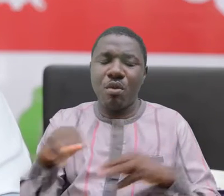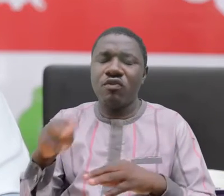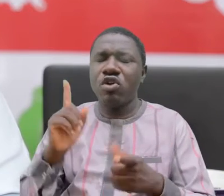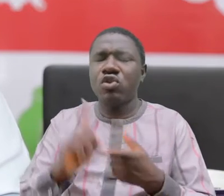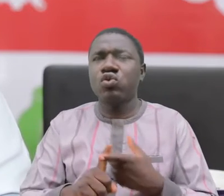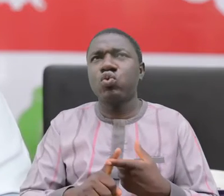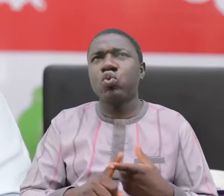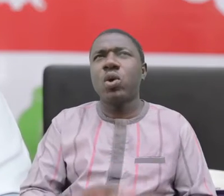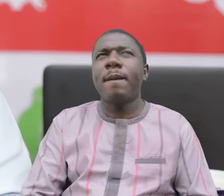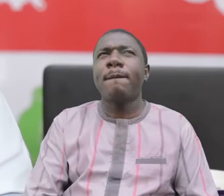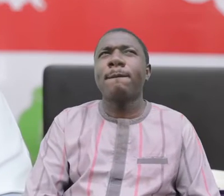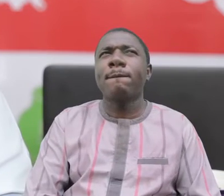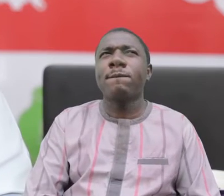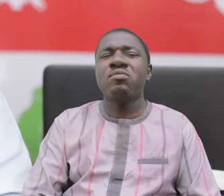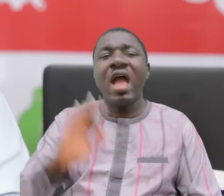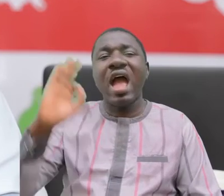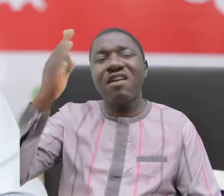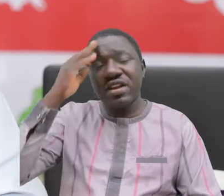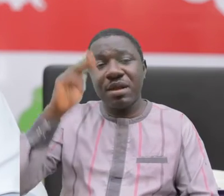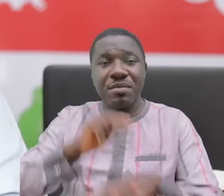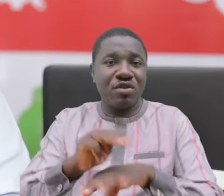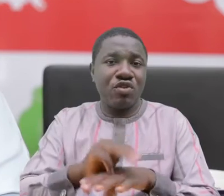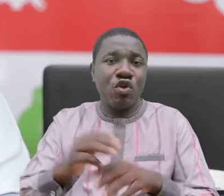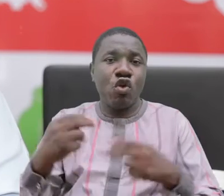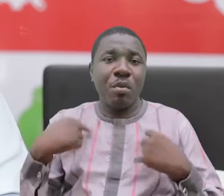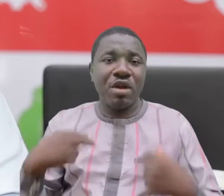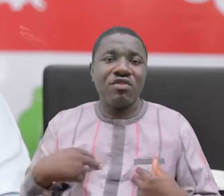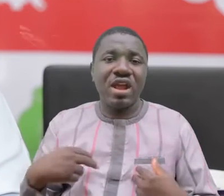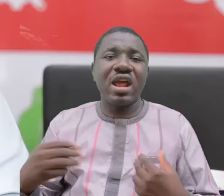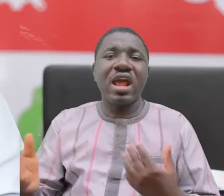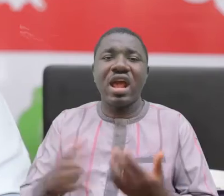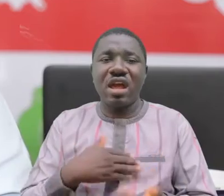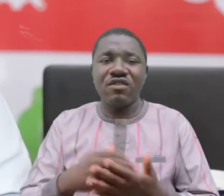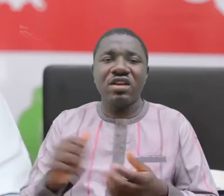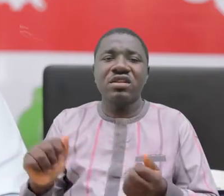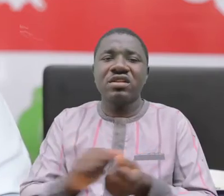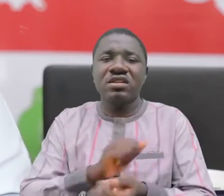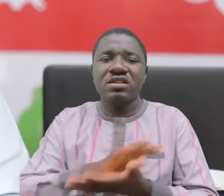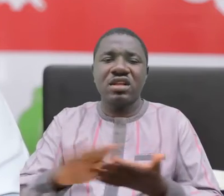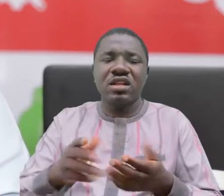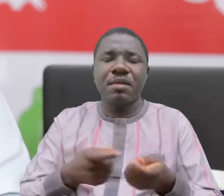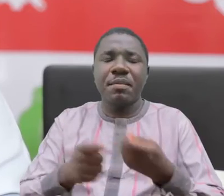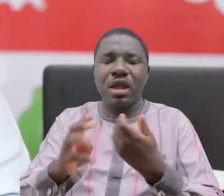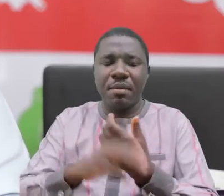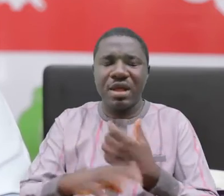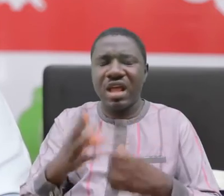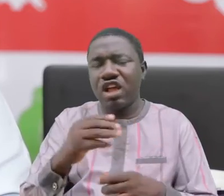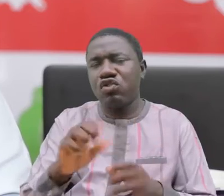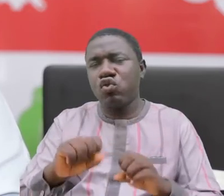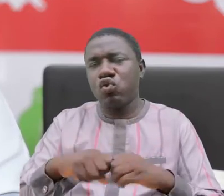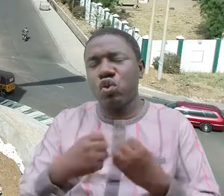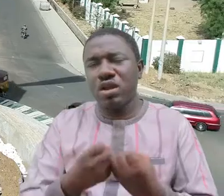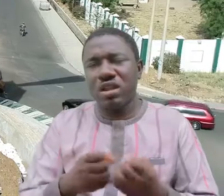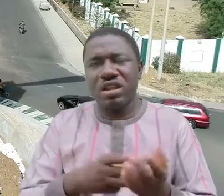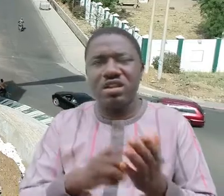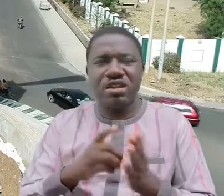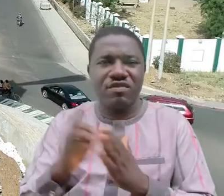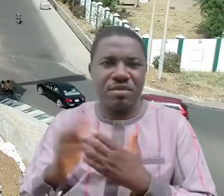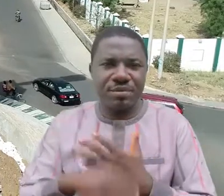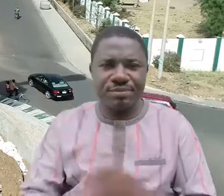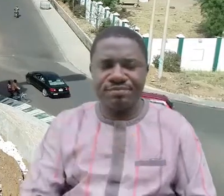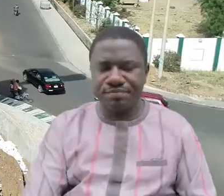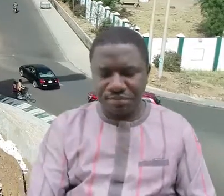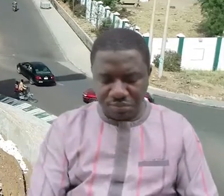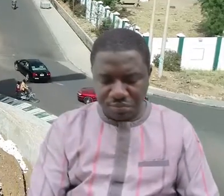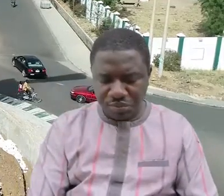transited into the Federal Ministry of Humanitarian Affairs, Disaster Management and Social Development.